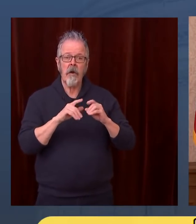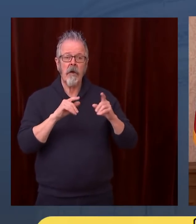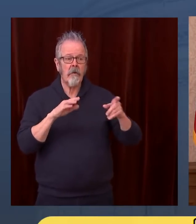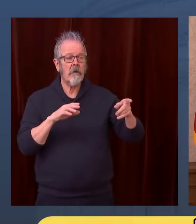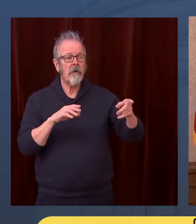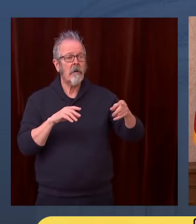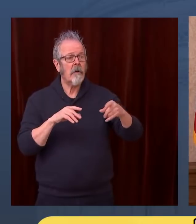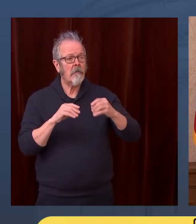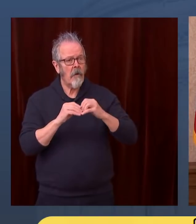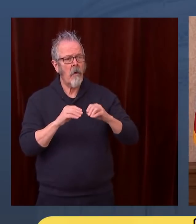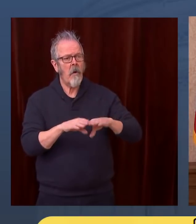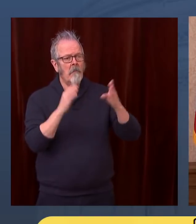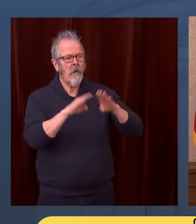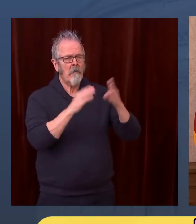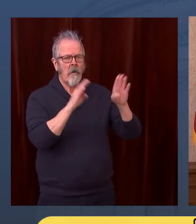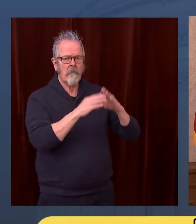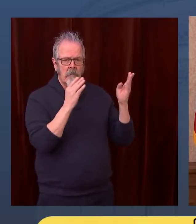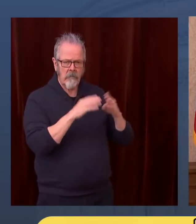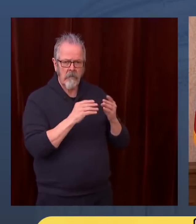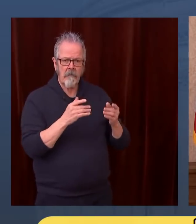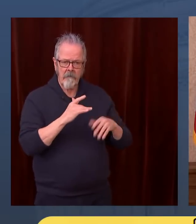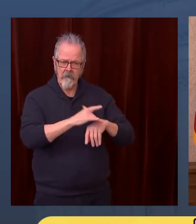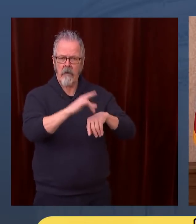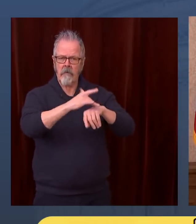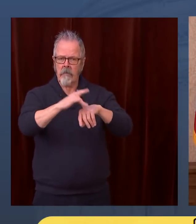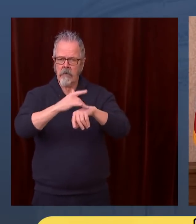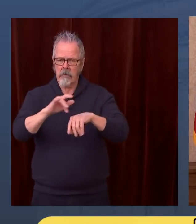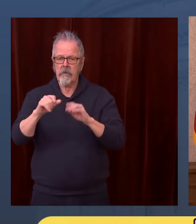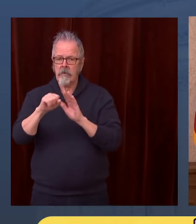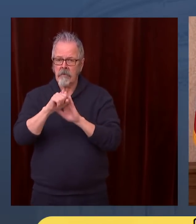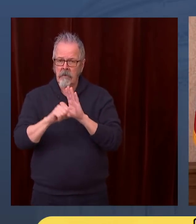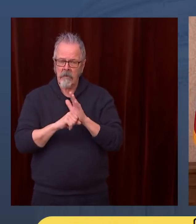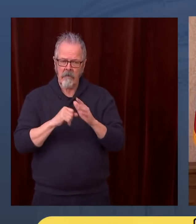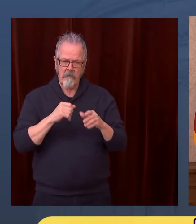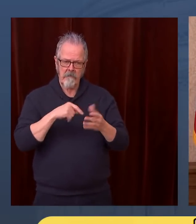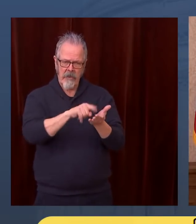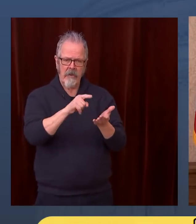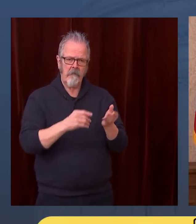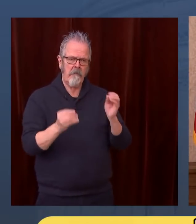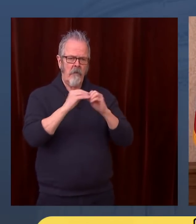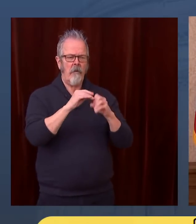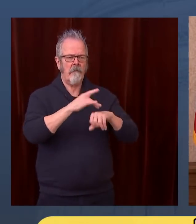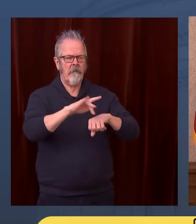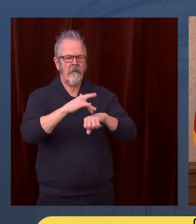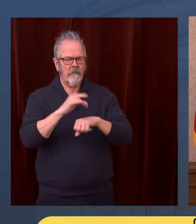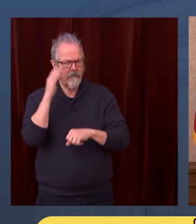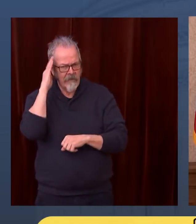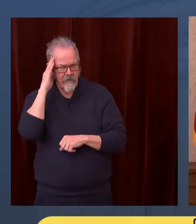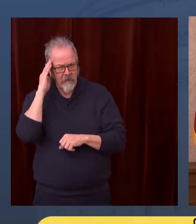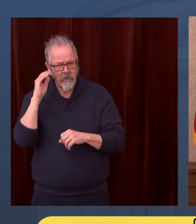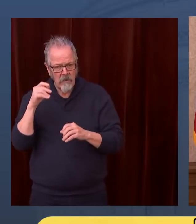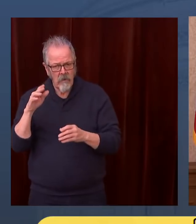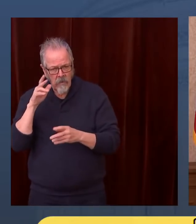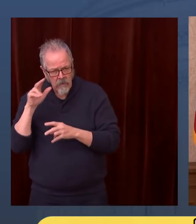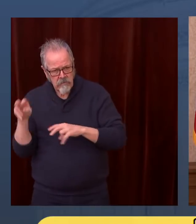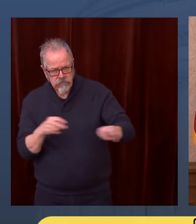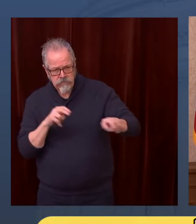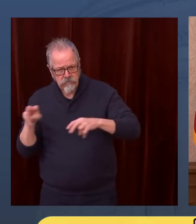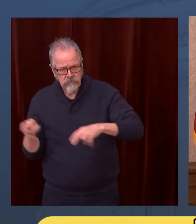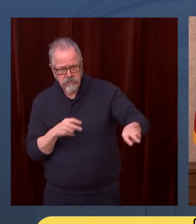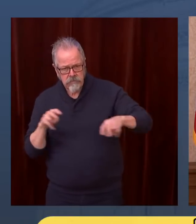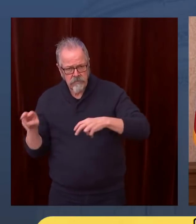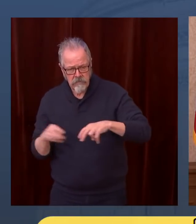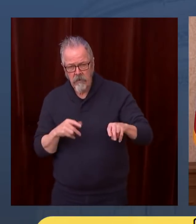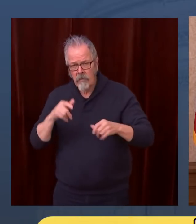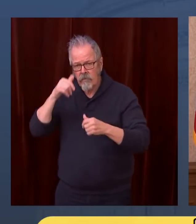on the state dime so that we can have a place for those people to go. We've put in the National Guard into our hospitals. We